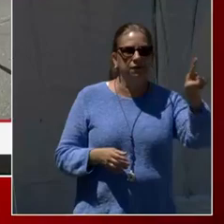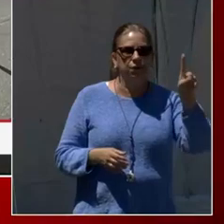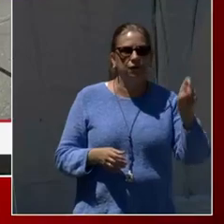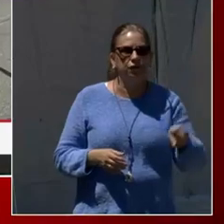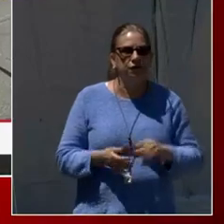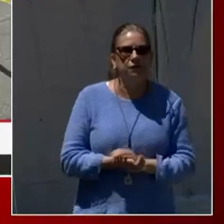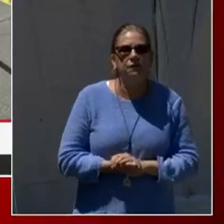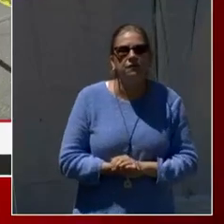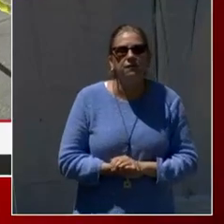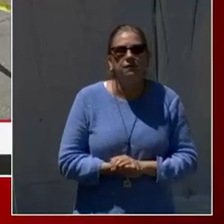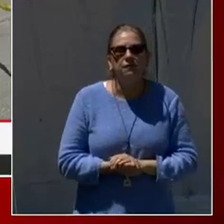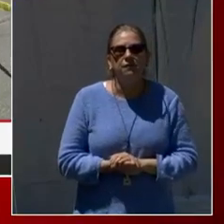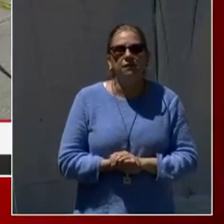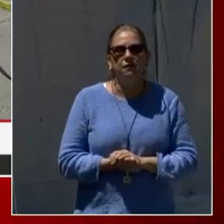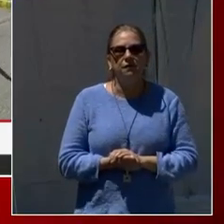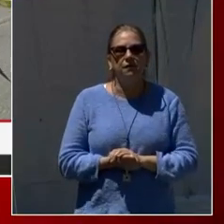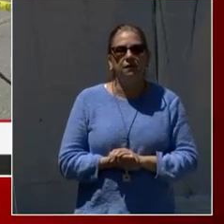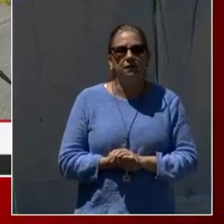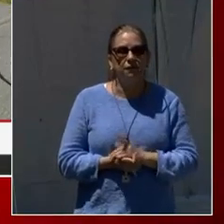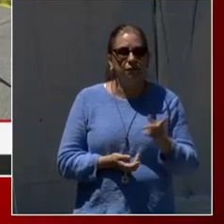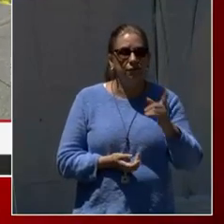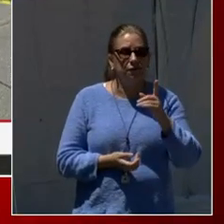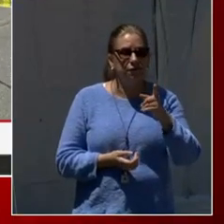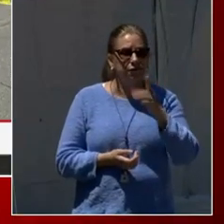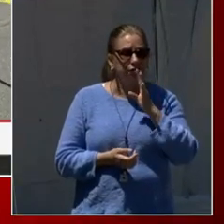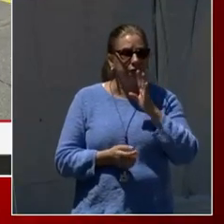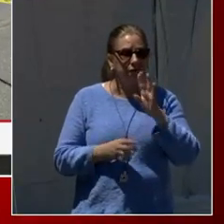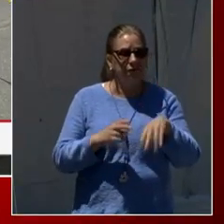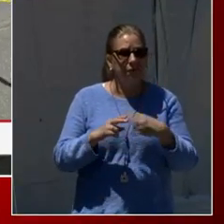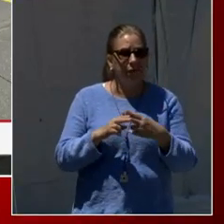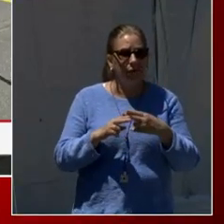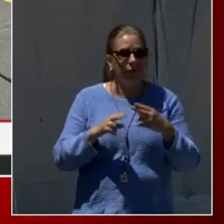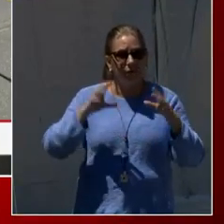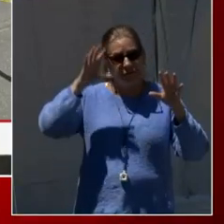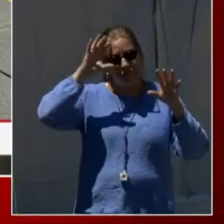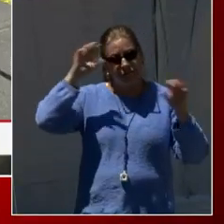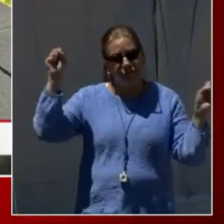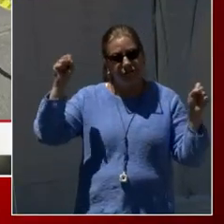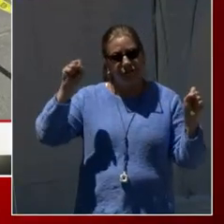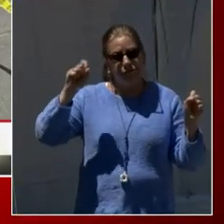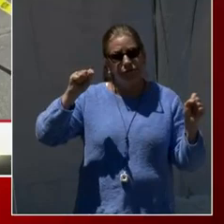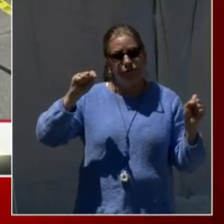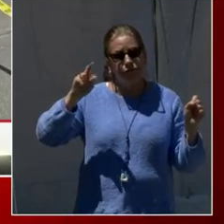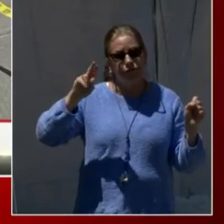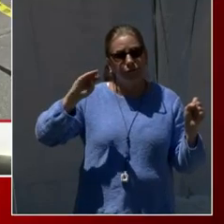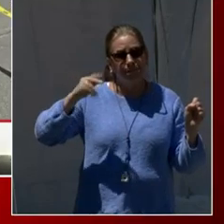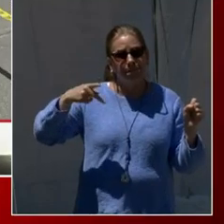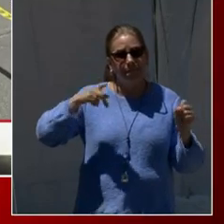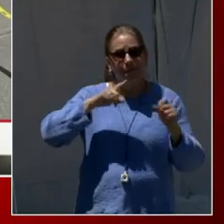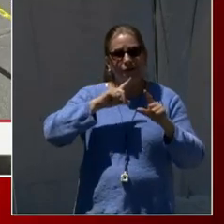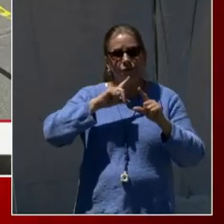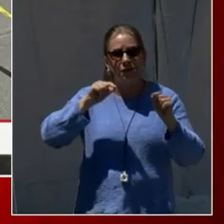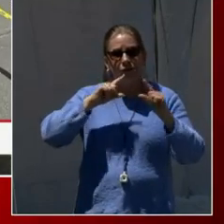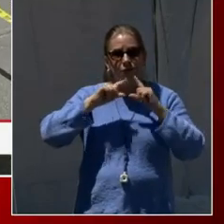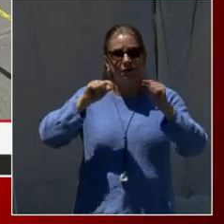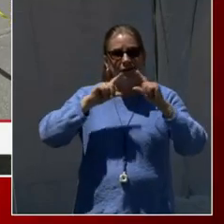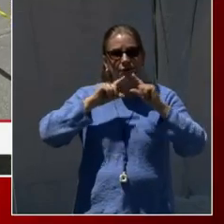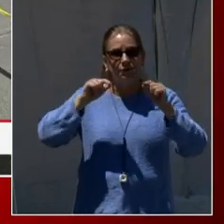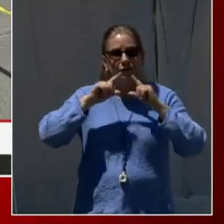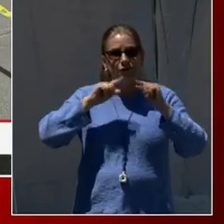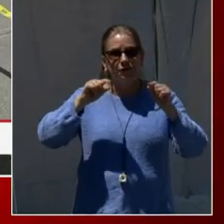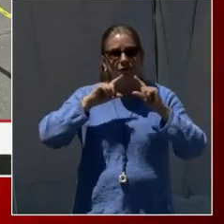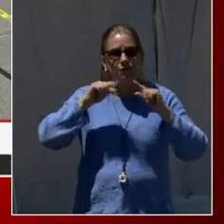about the president's tweets, some of his comments. Can you revisit that and also say what you'd like to hear from him?